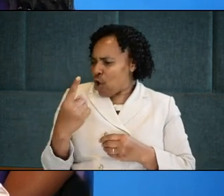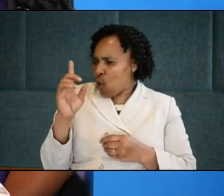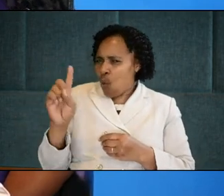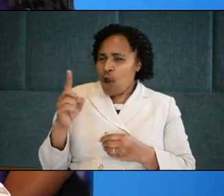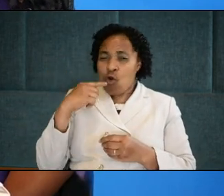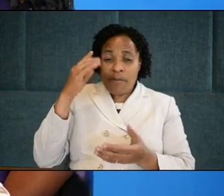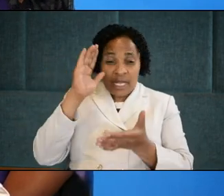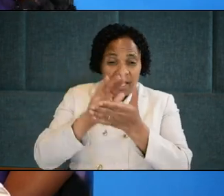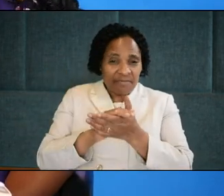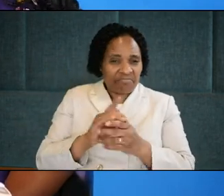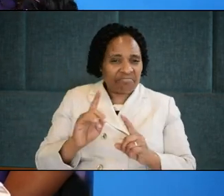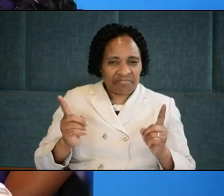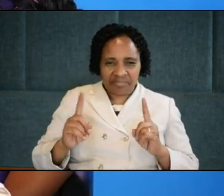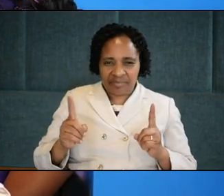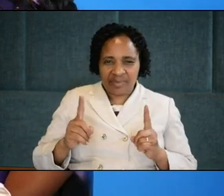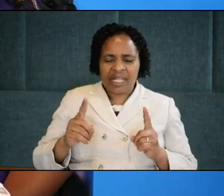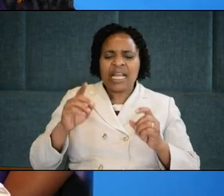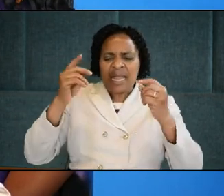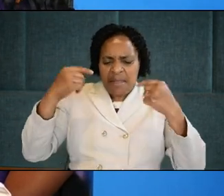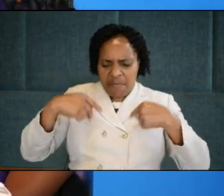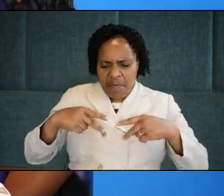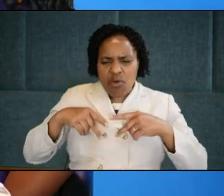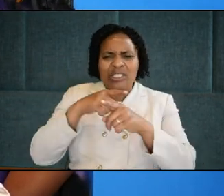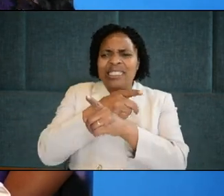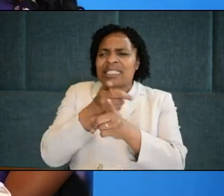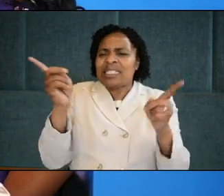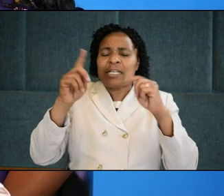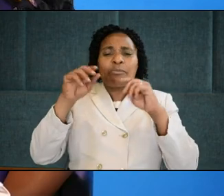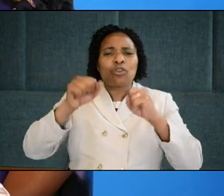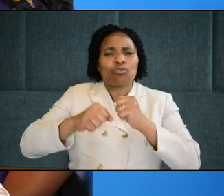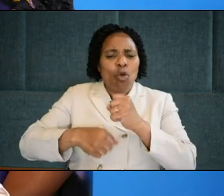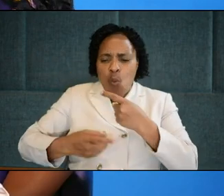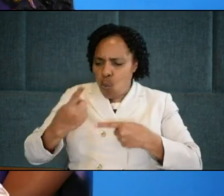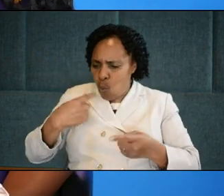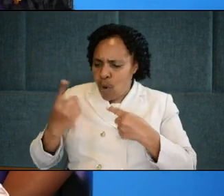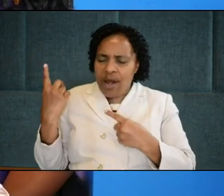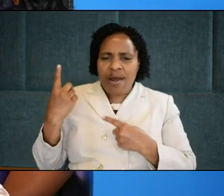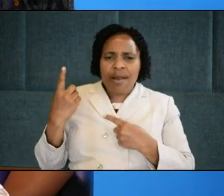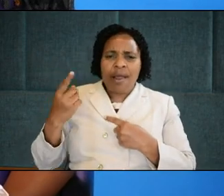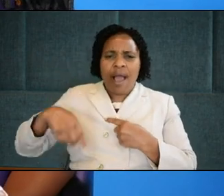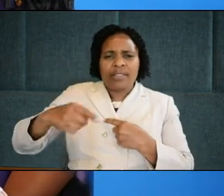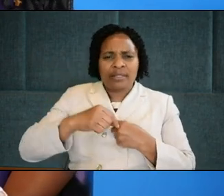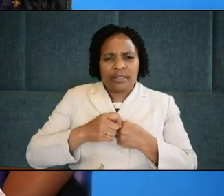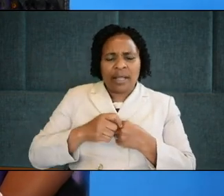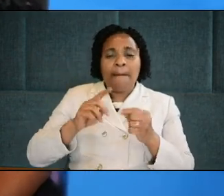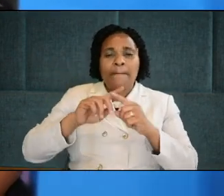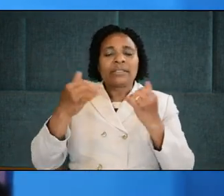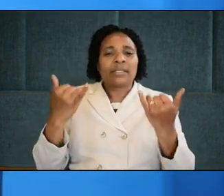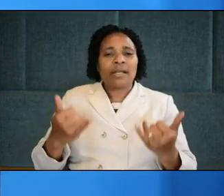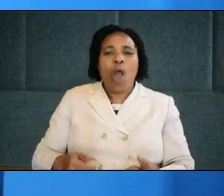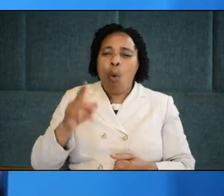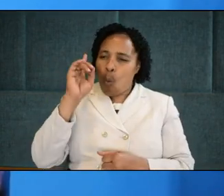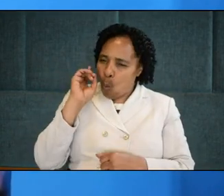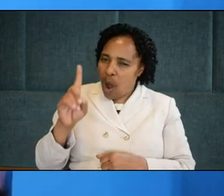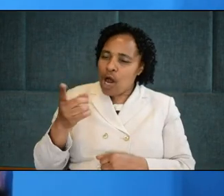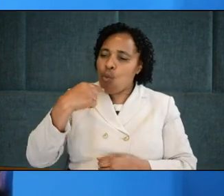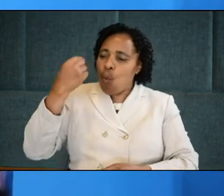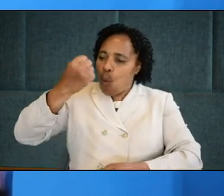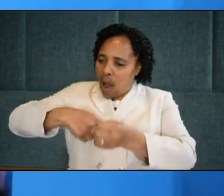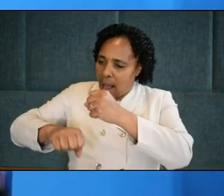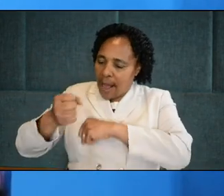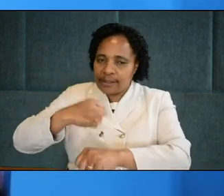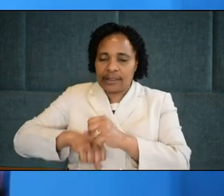that these people are going to defeat us and, you know, had the same conviction that she did. But she's the one who acted on